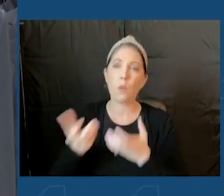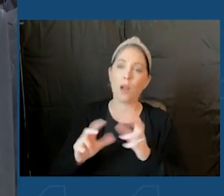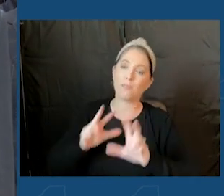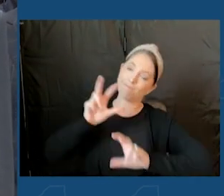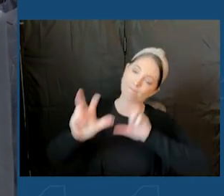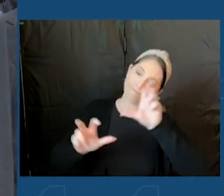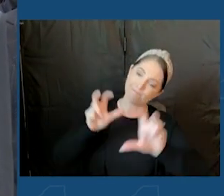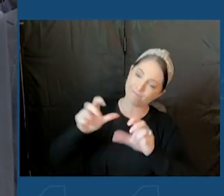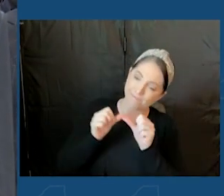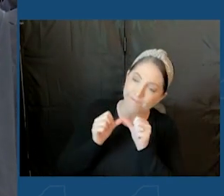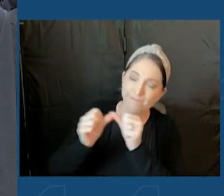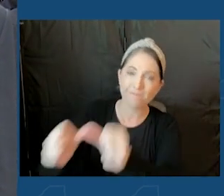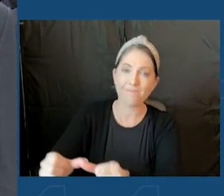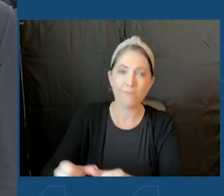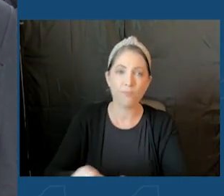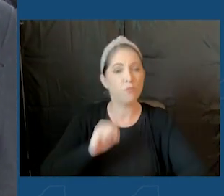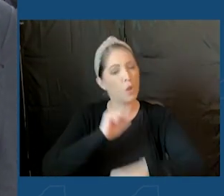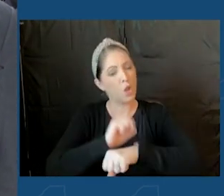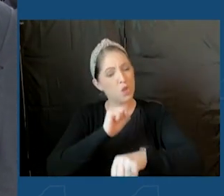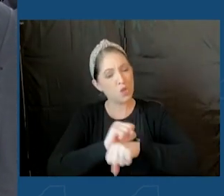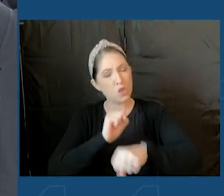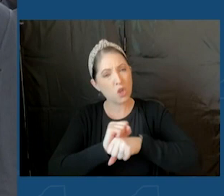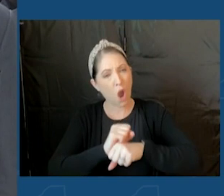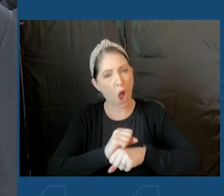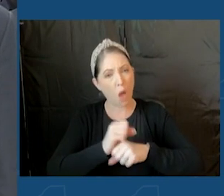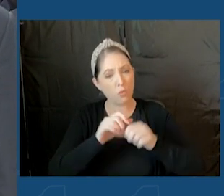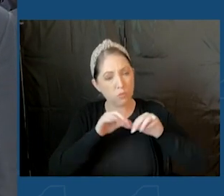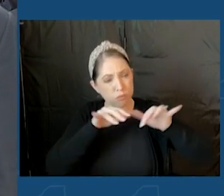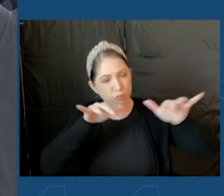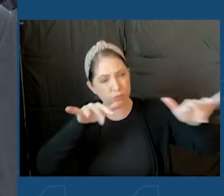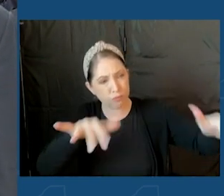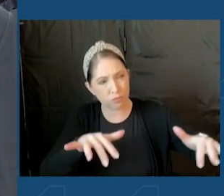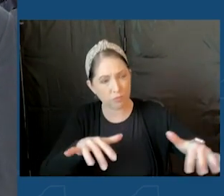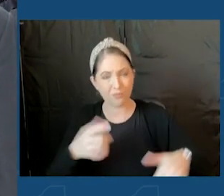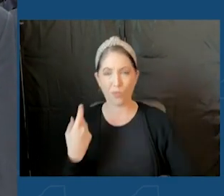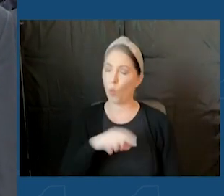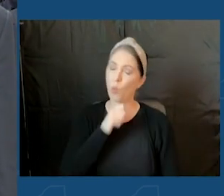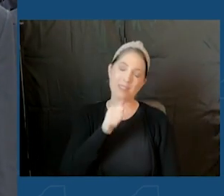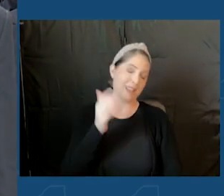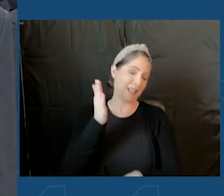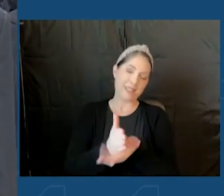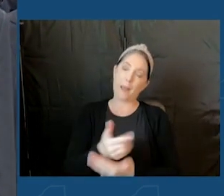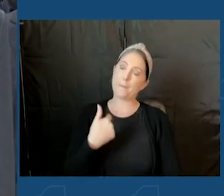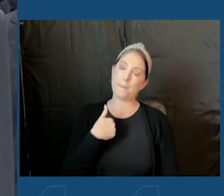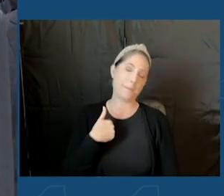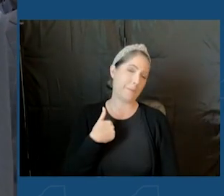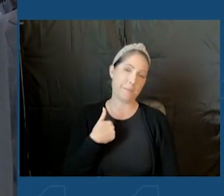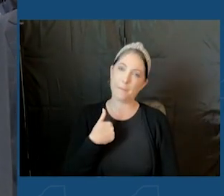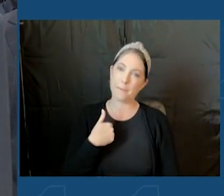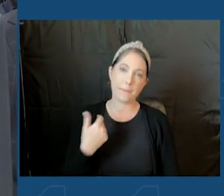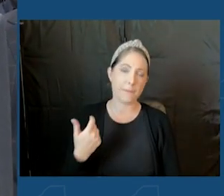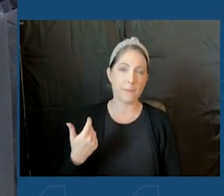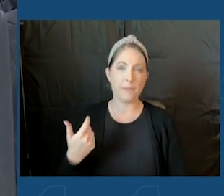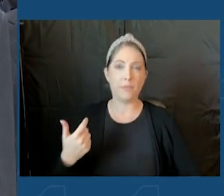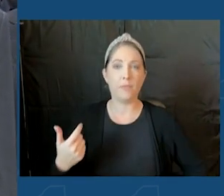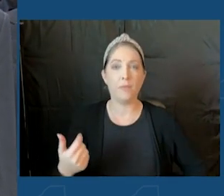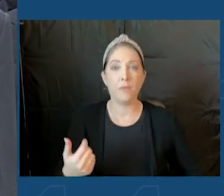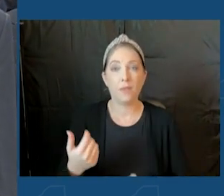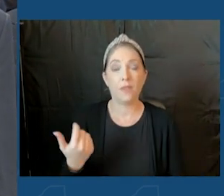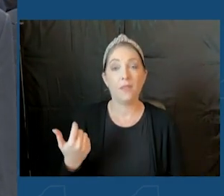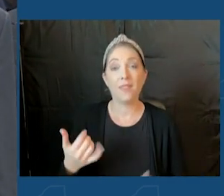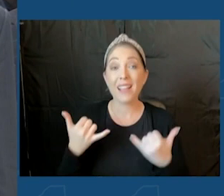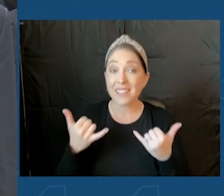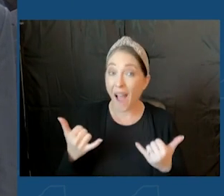jobs are continuing to grow. We didn't stop at all. And as a result, we're on the cusp of almost